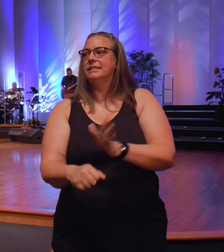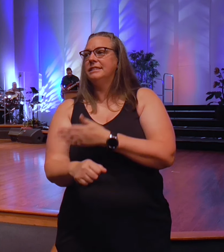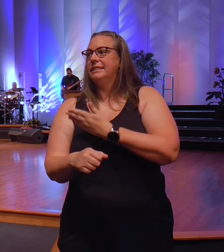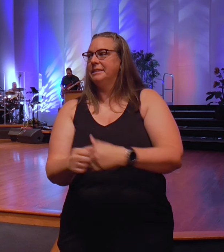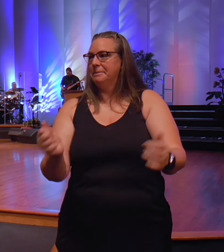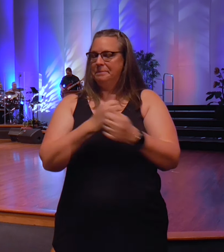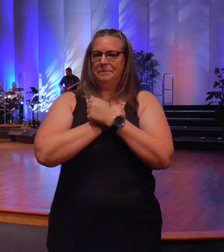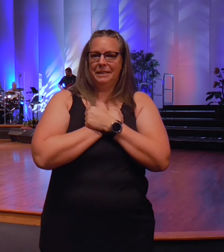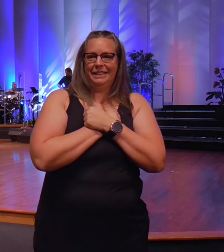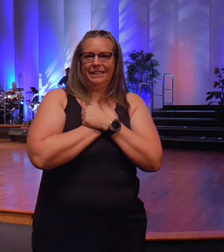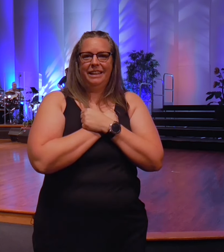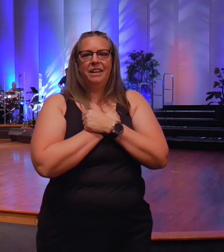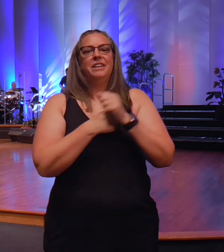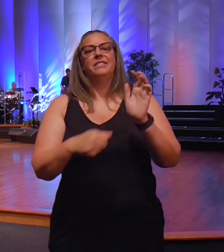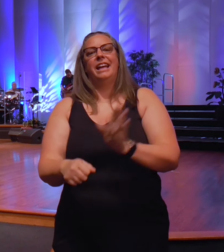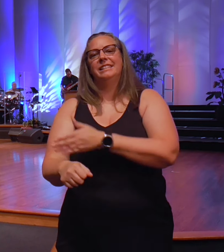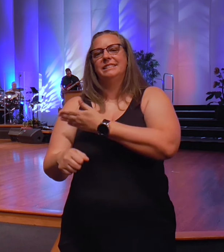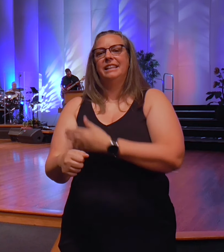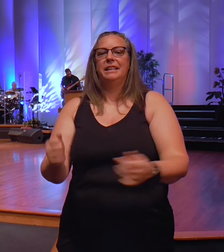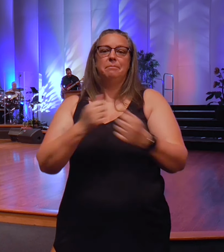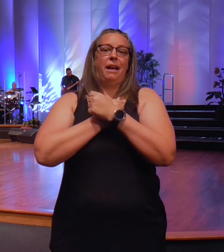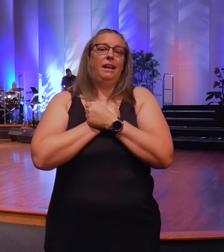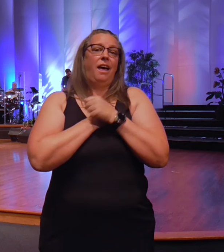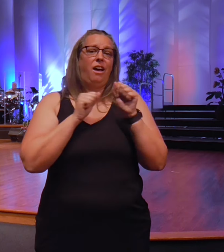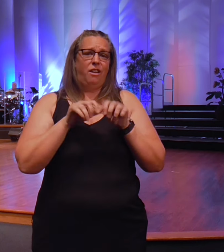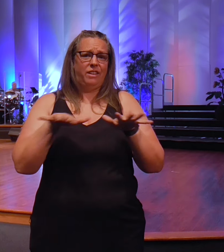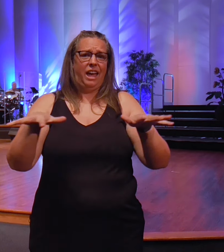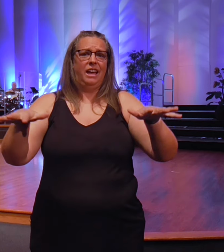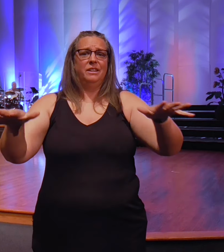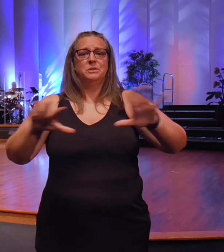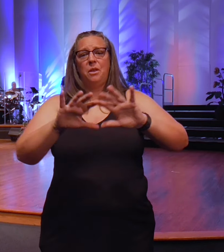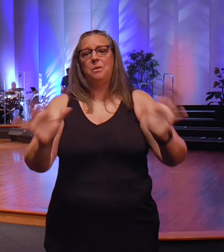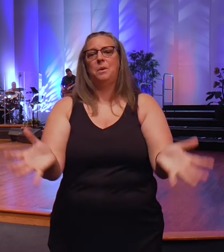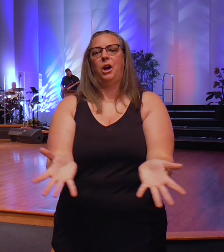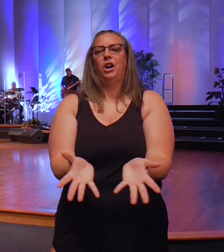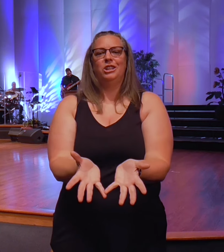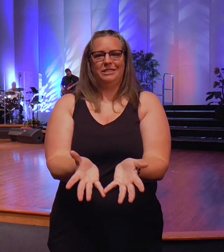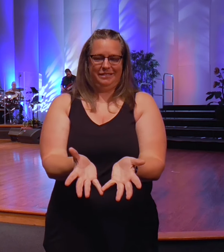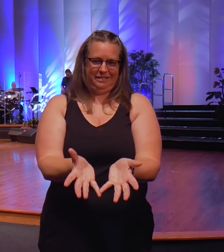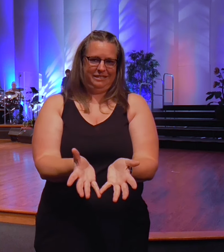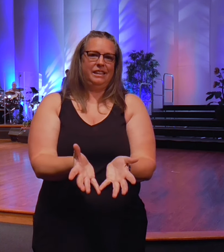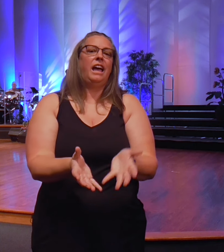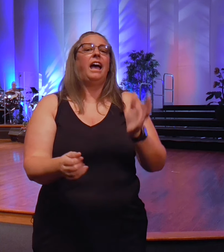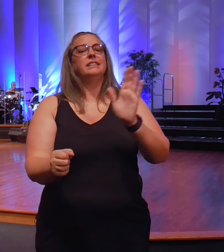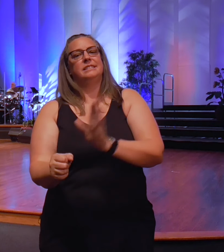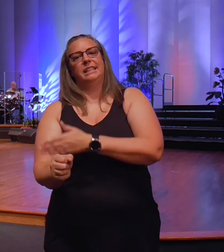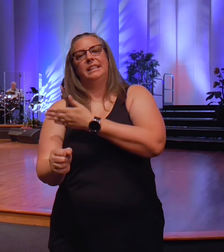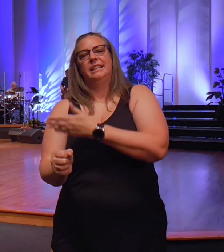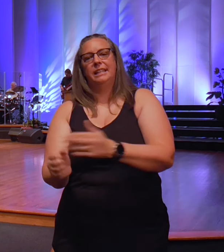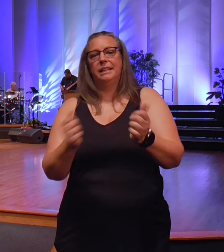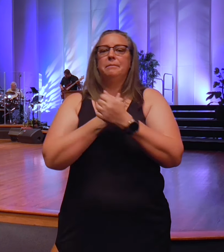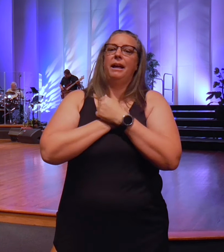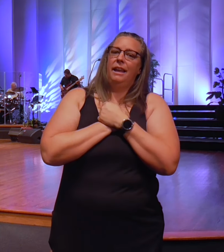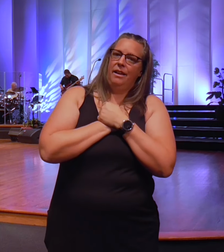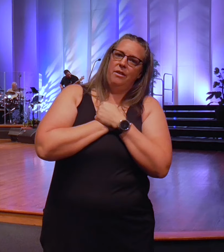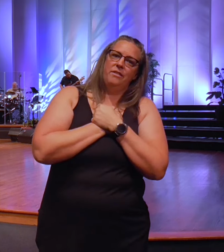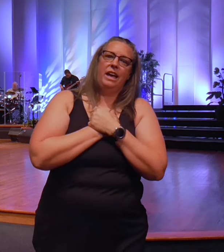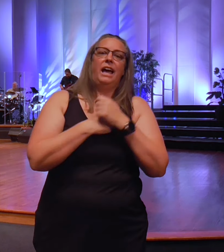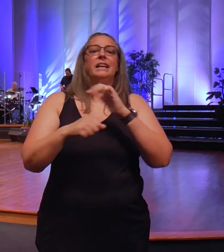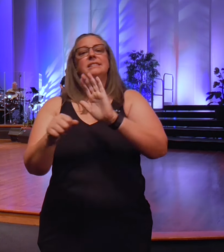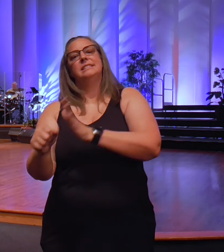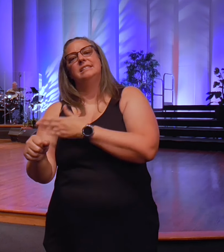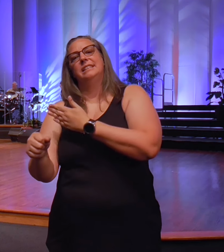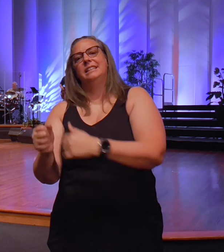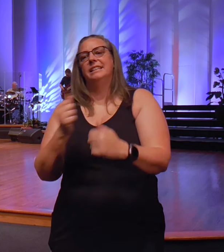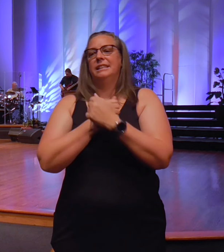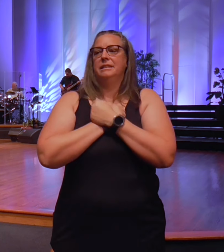love. I sing my love. I sing my love into the world. I sing my love.